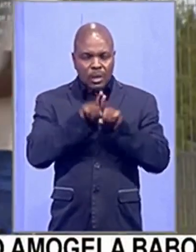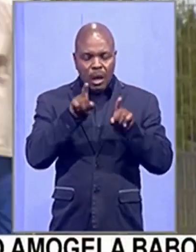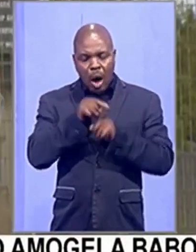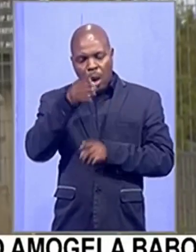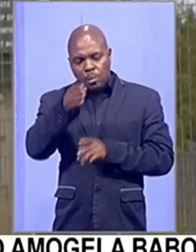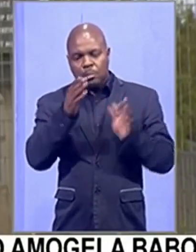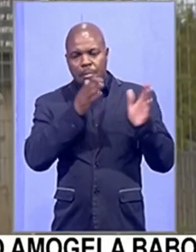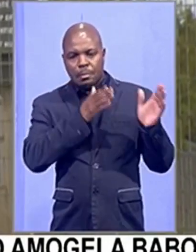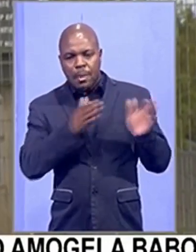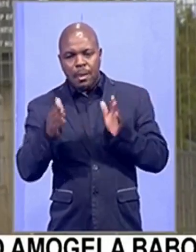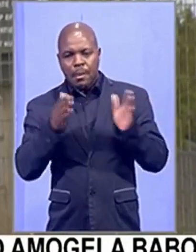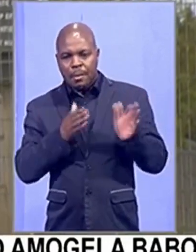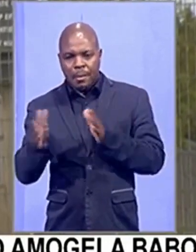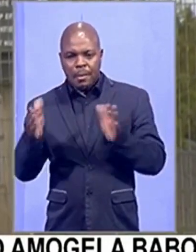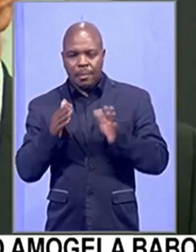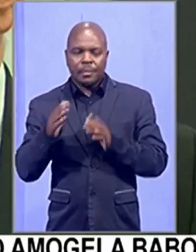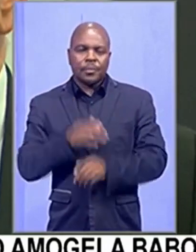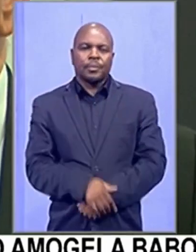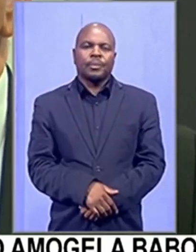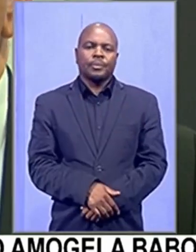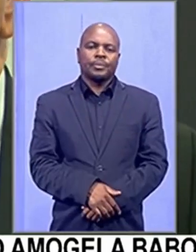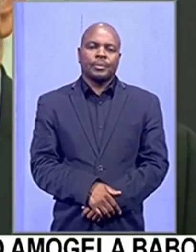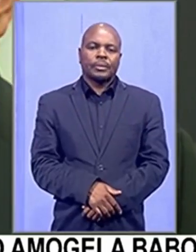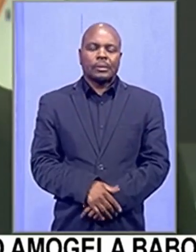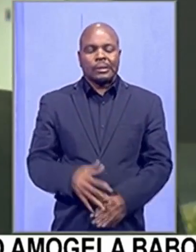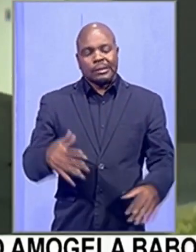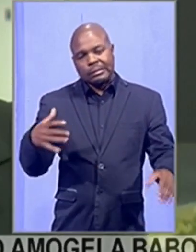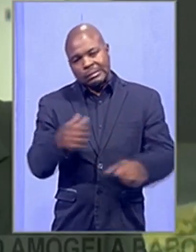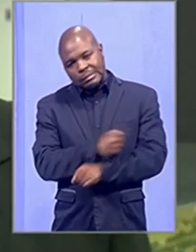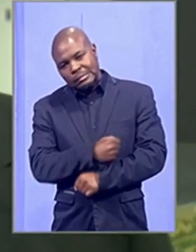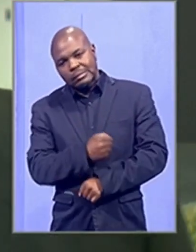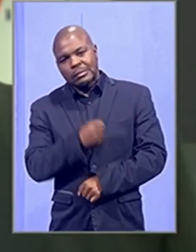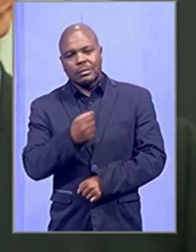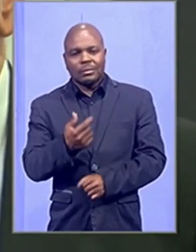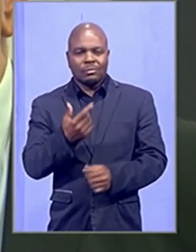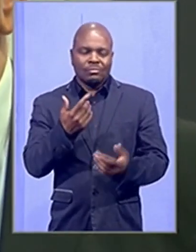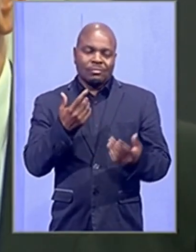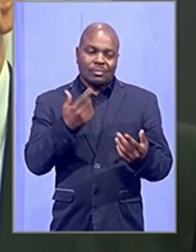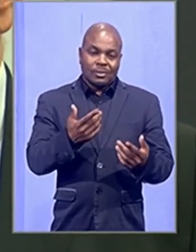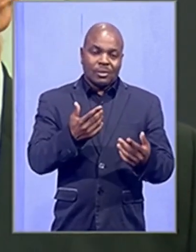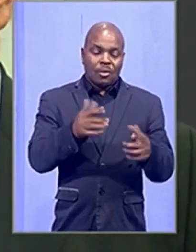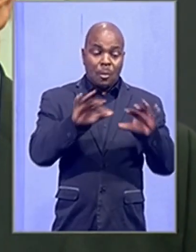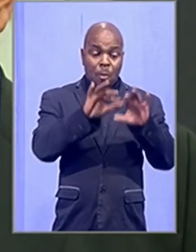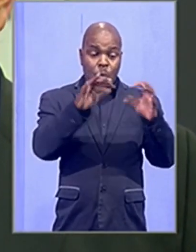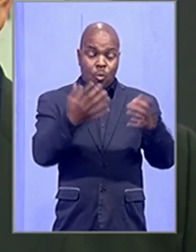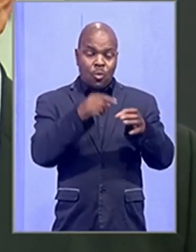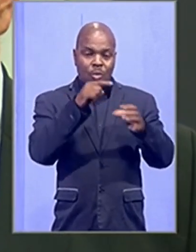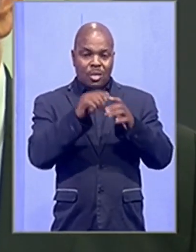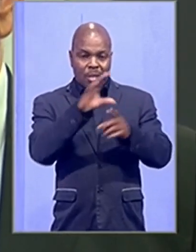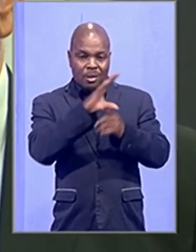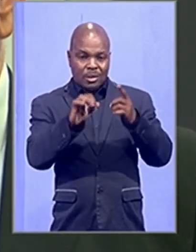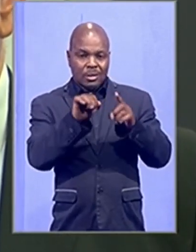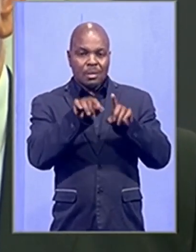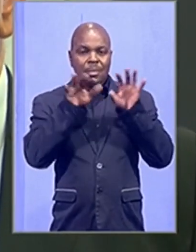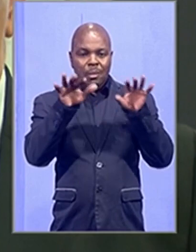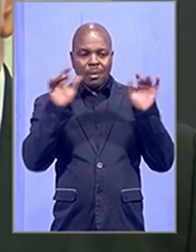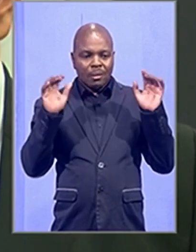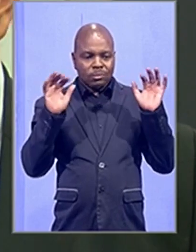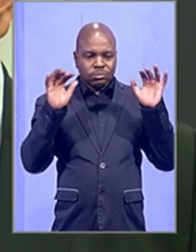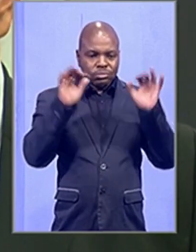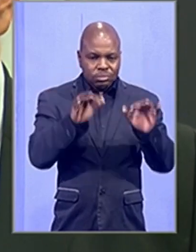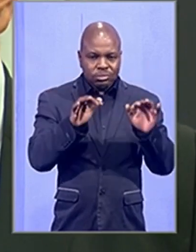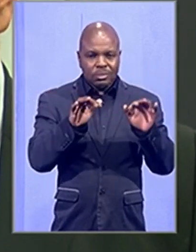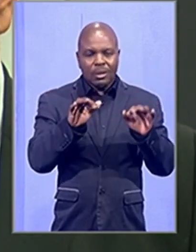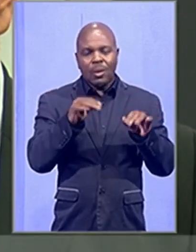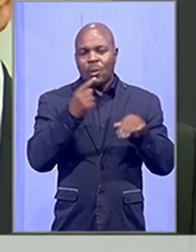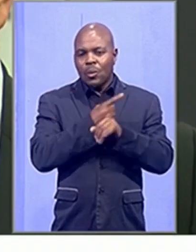karolo ya go itukišeletša papadi ye. It's an unfortunate culture in football that spectators arrive that